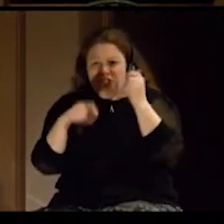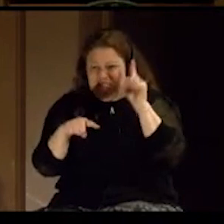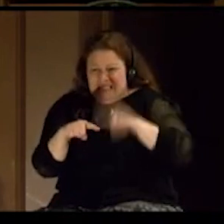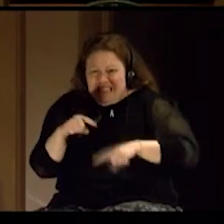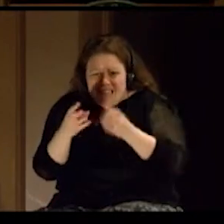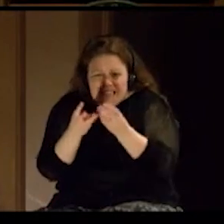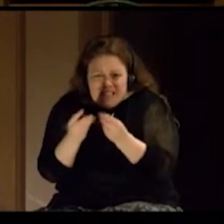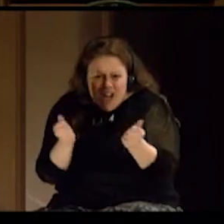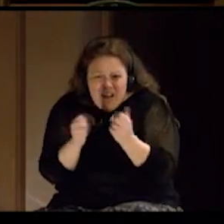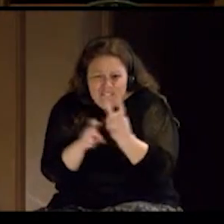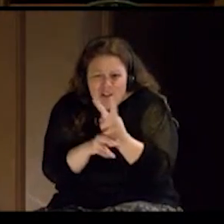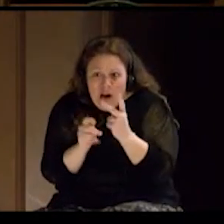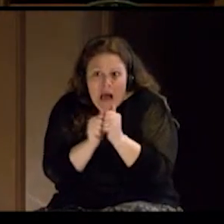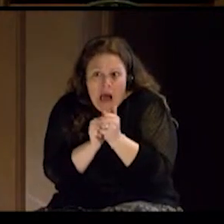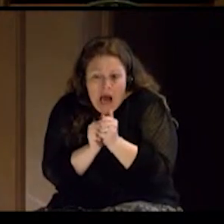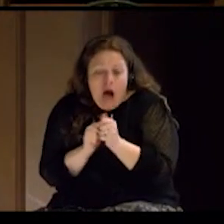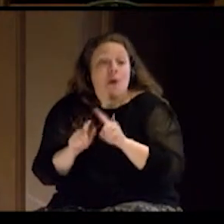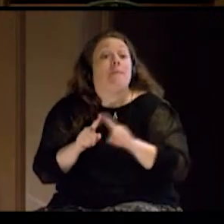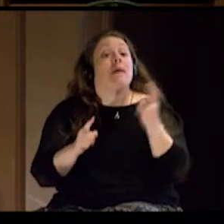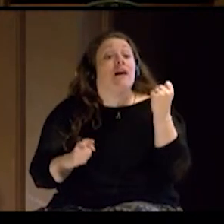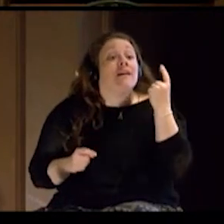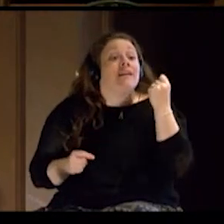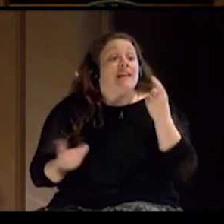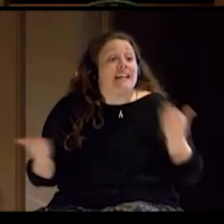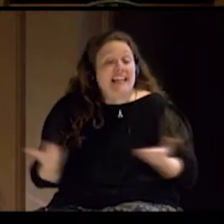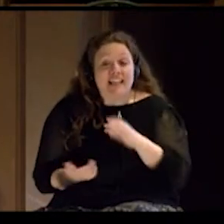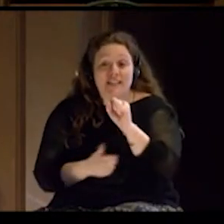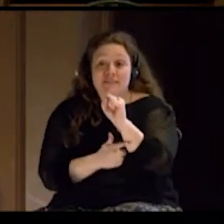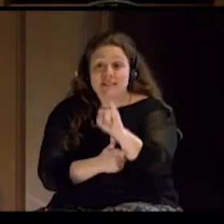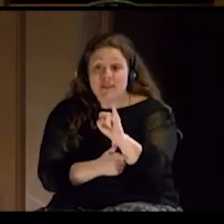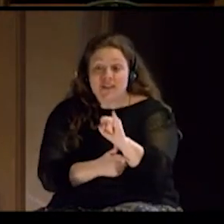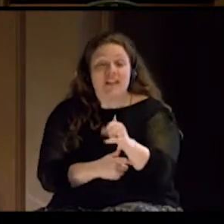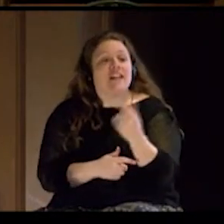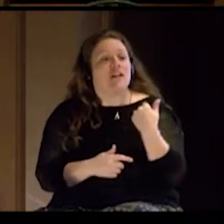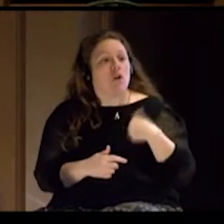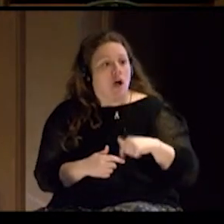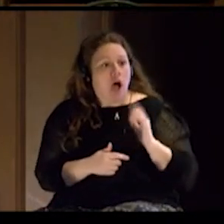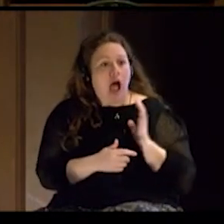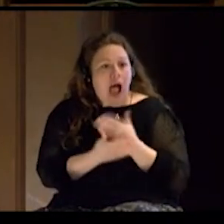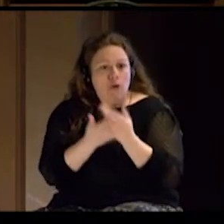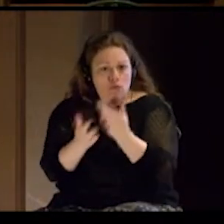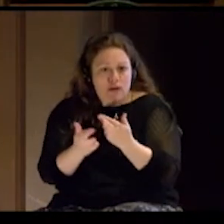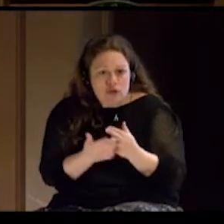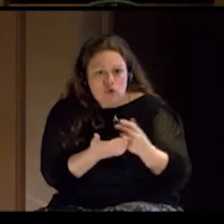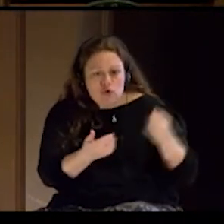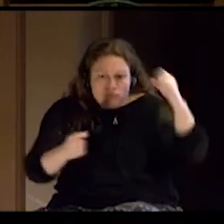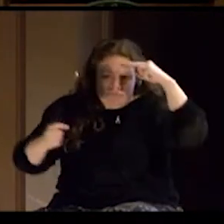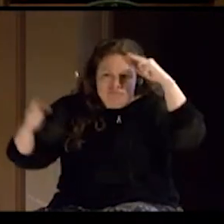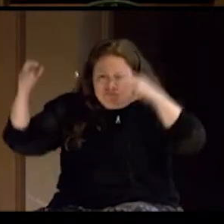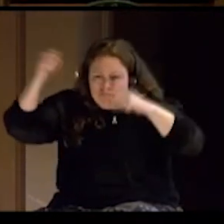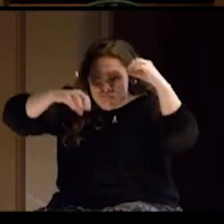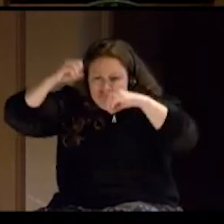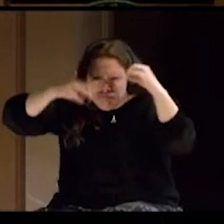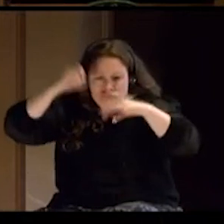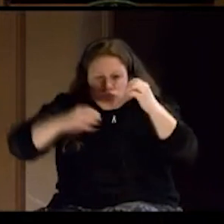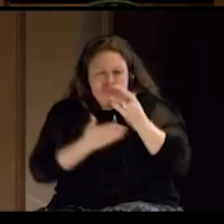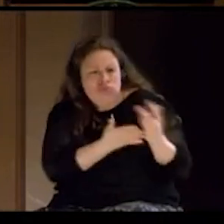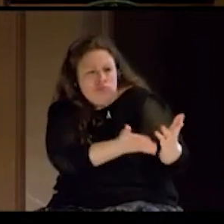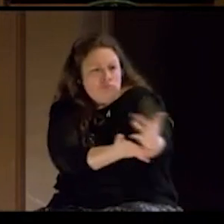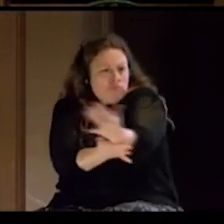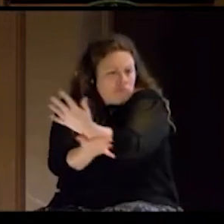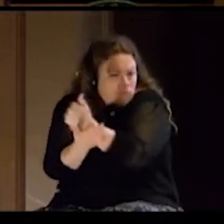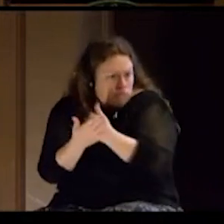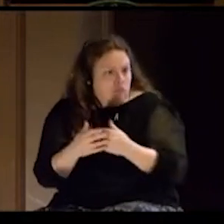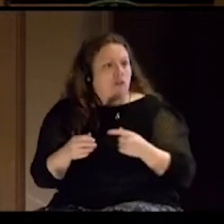the Smithsonian, we've marshaled our resources under an initiative called Life on a Sustainable